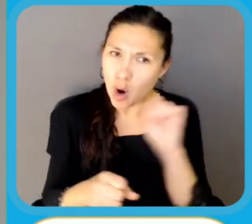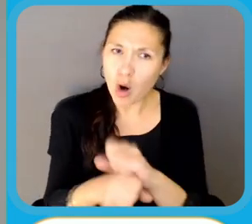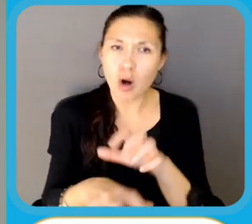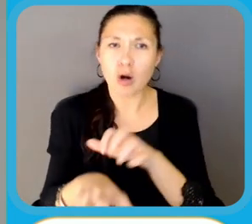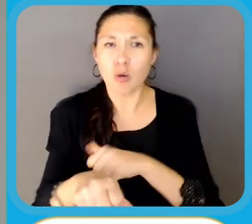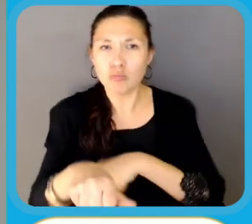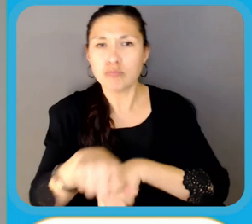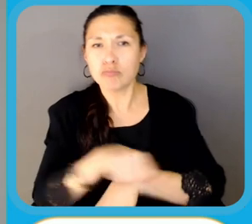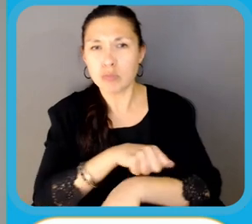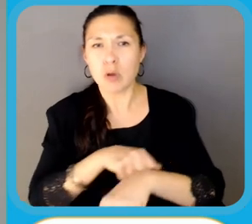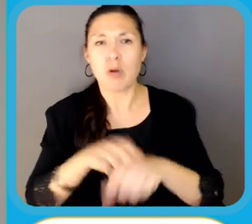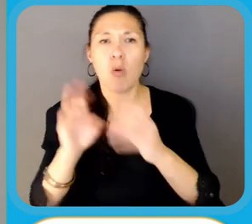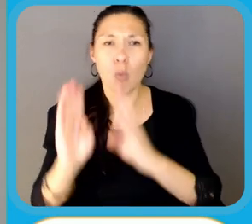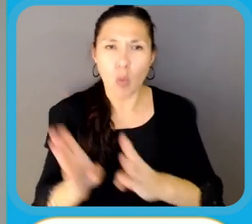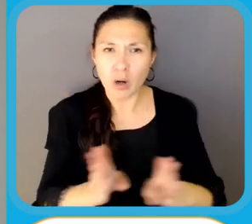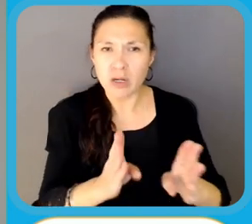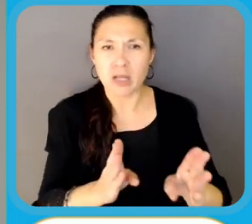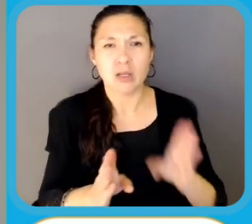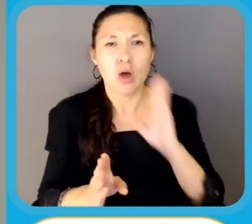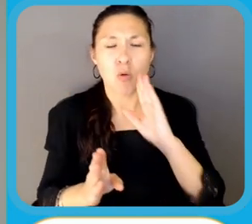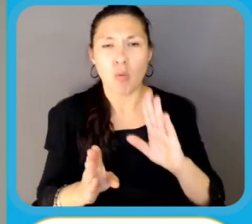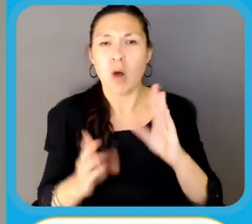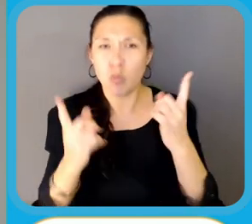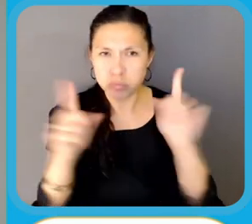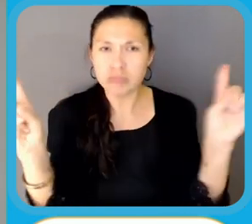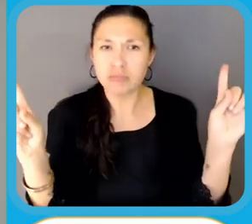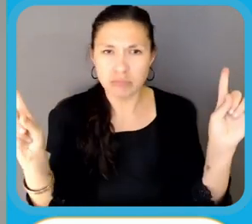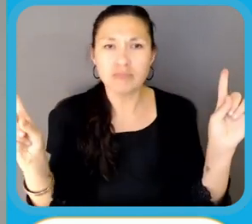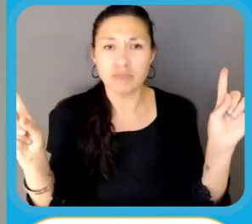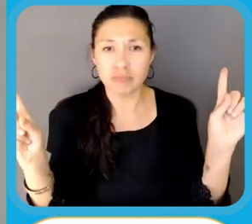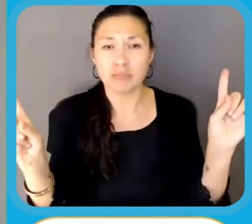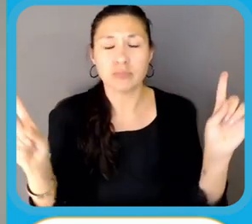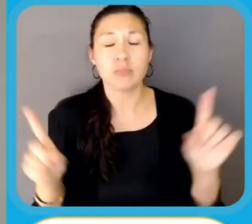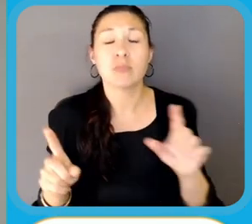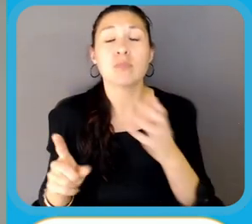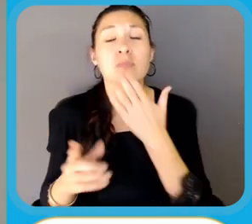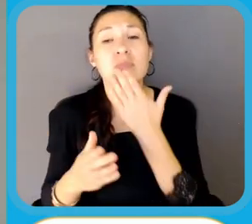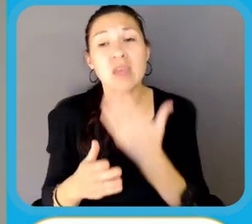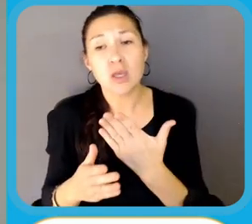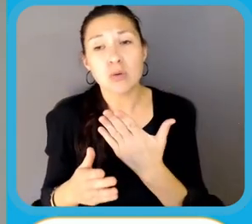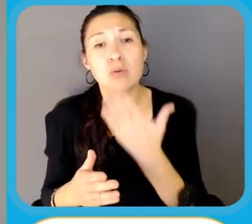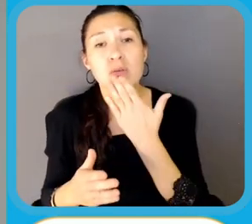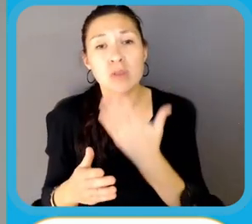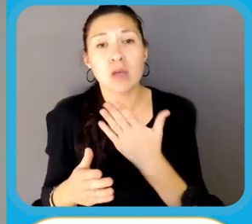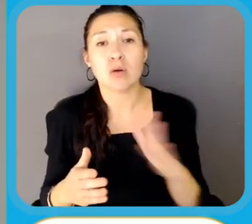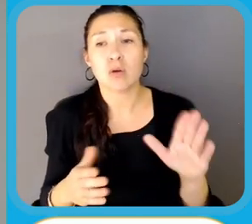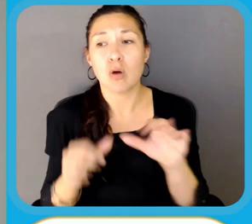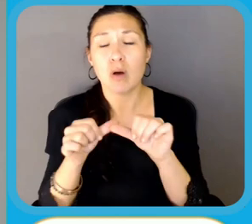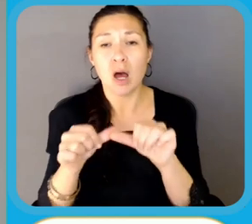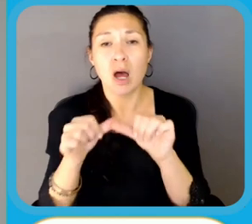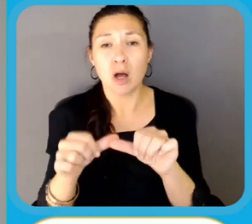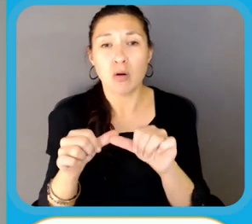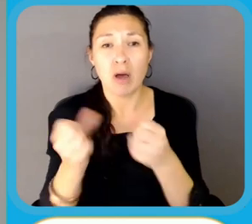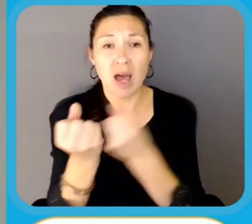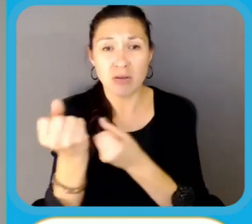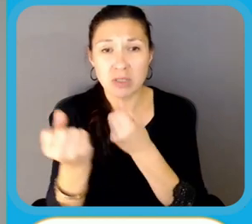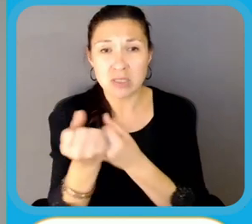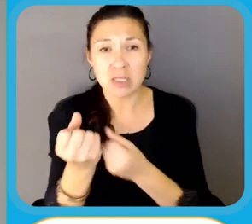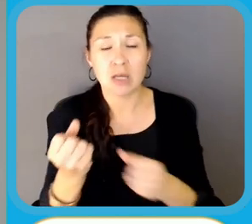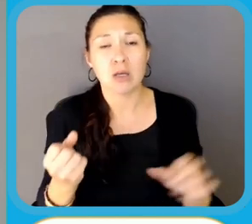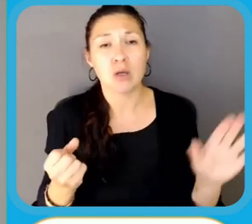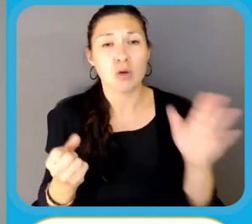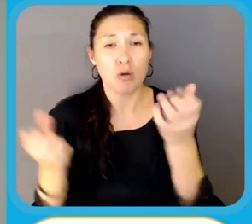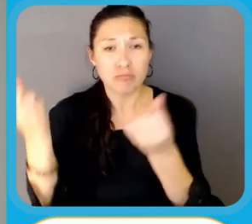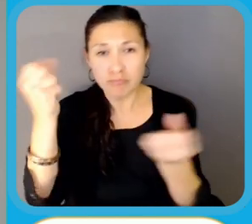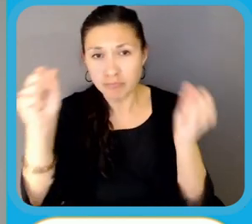organize, and we're going to get the job done. So thank you. Thank you for your ongoing advocacy and your activism